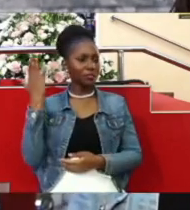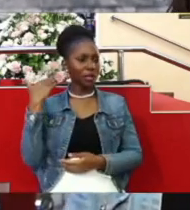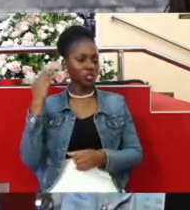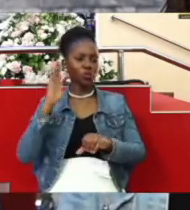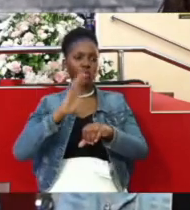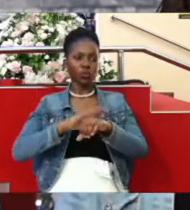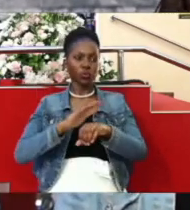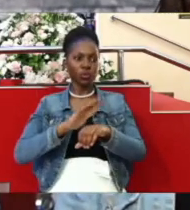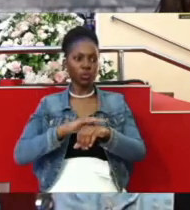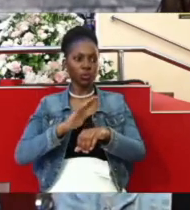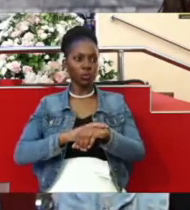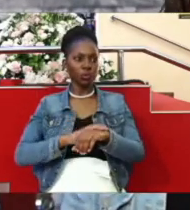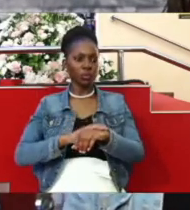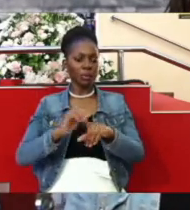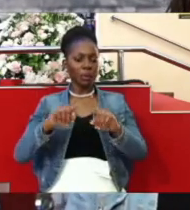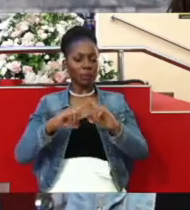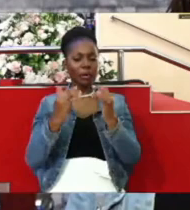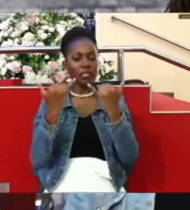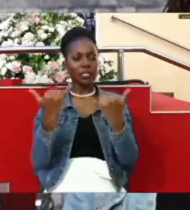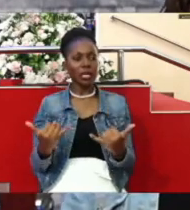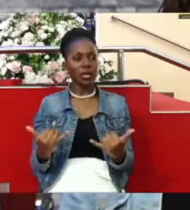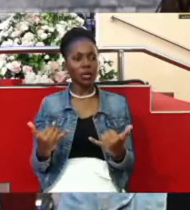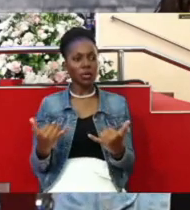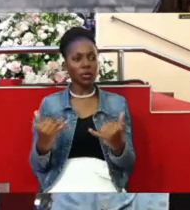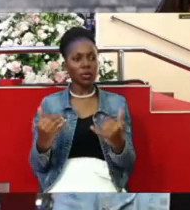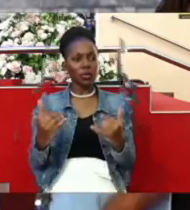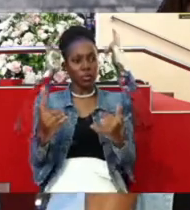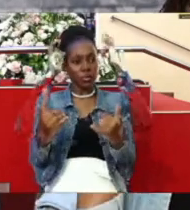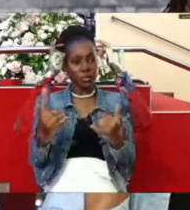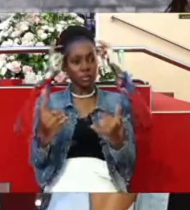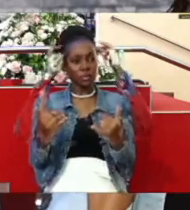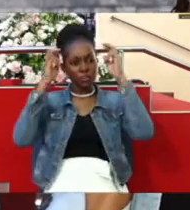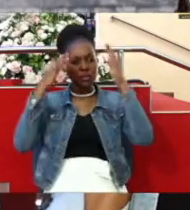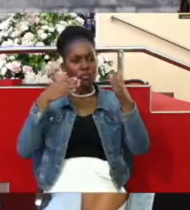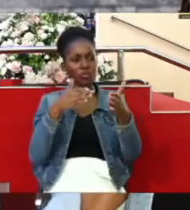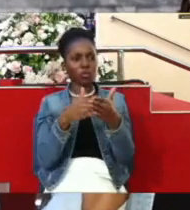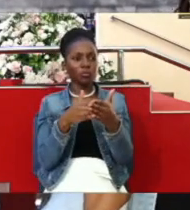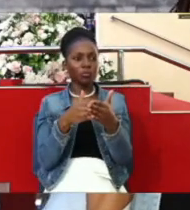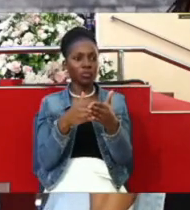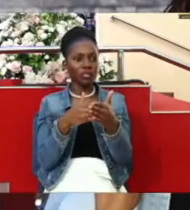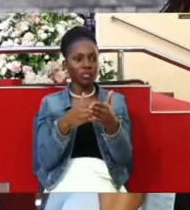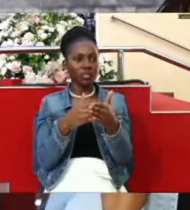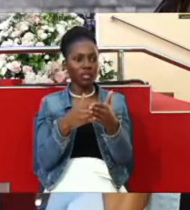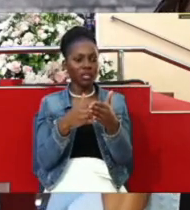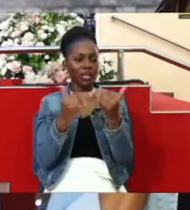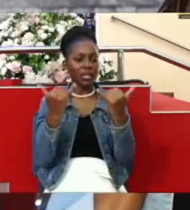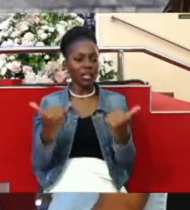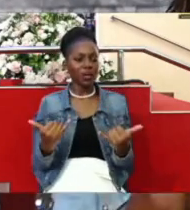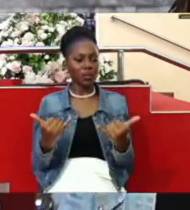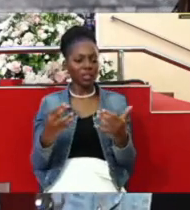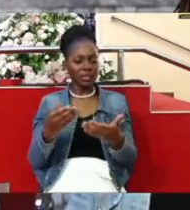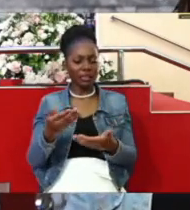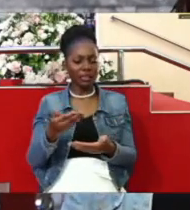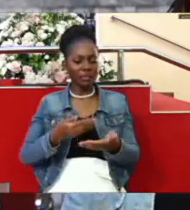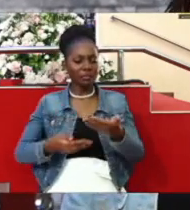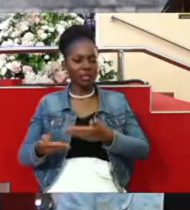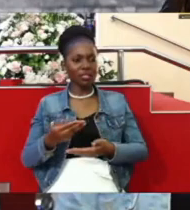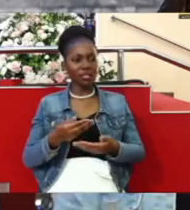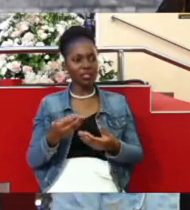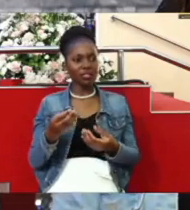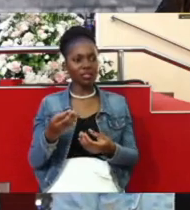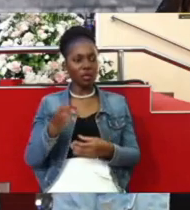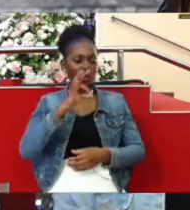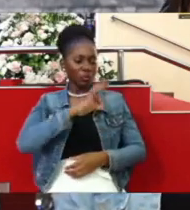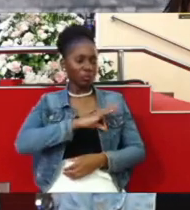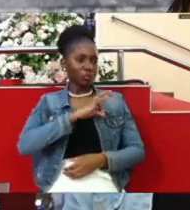vizuri sana. The devil somehow came and many things went about and that business is no longer making anything. Satanic